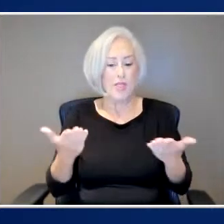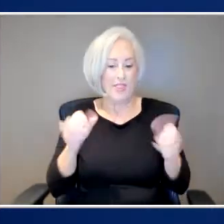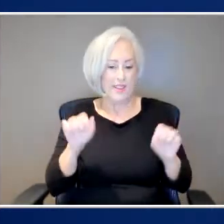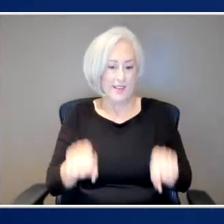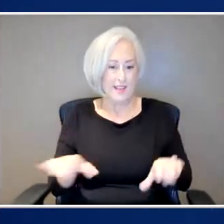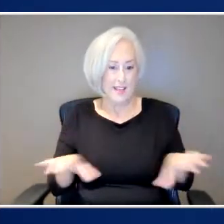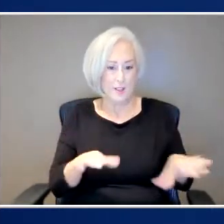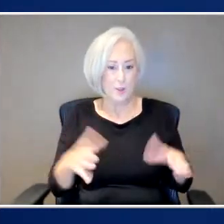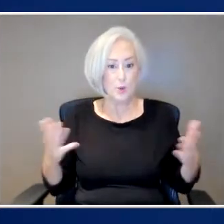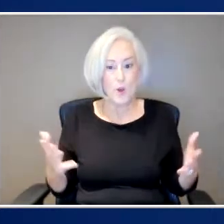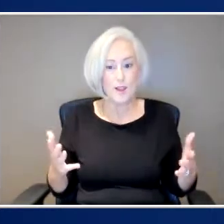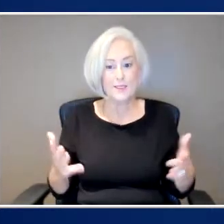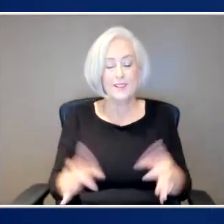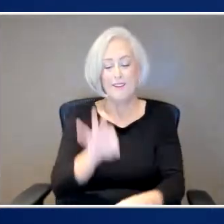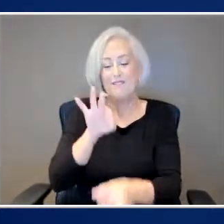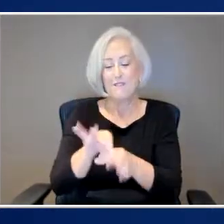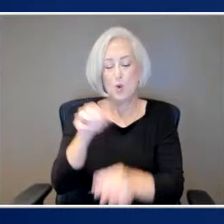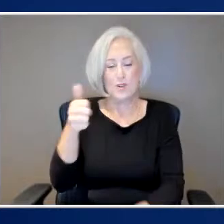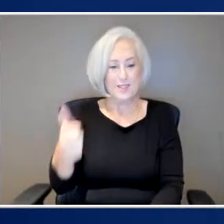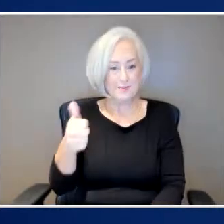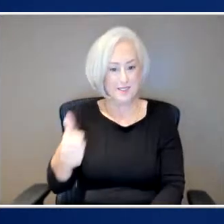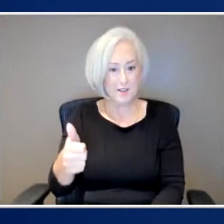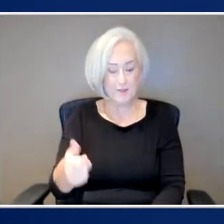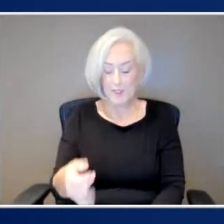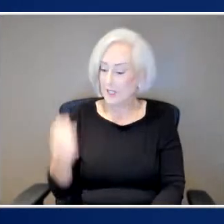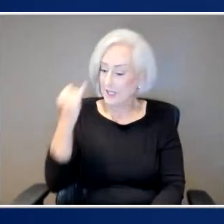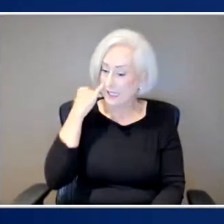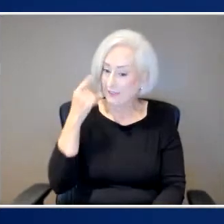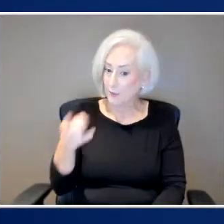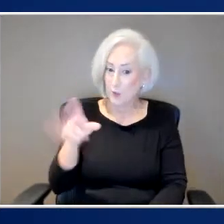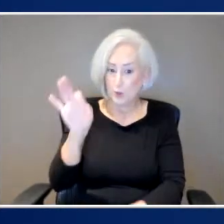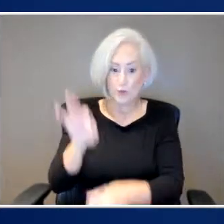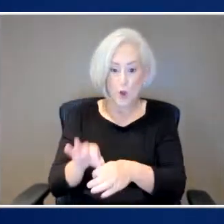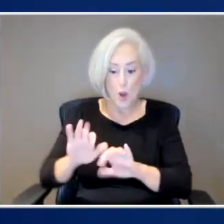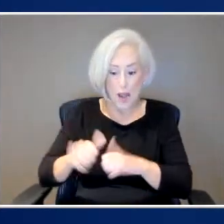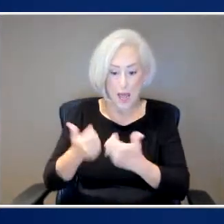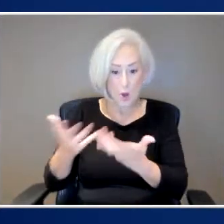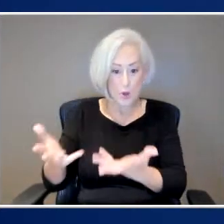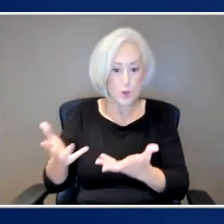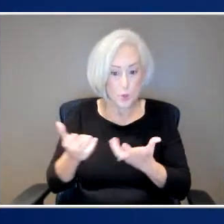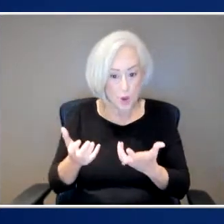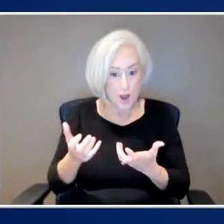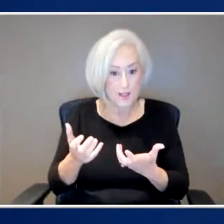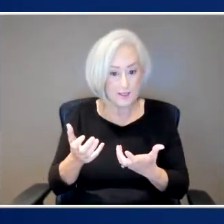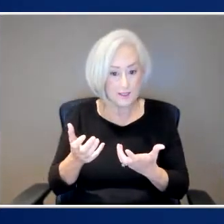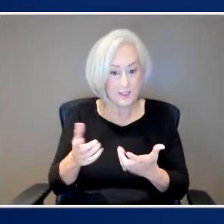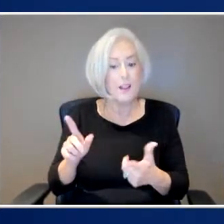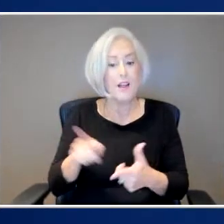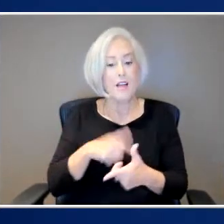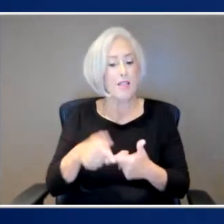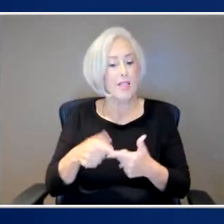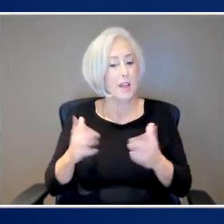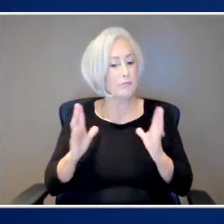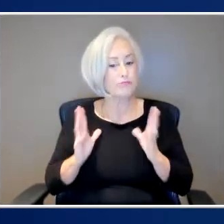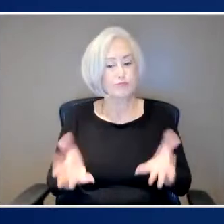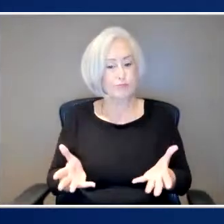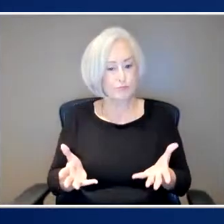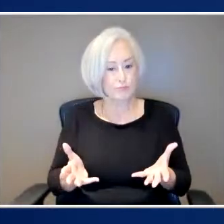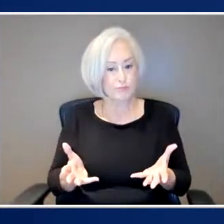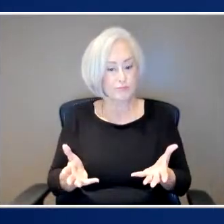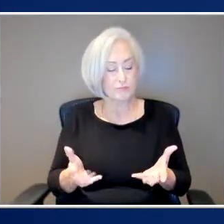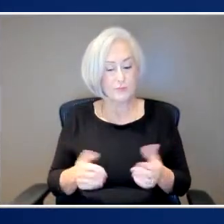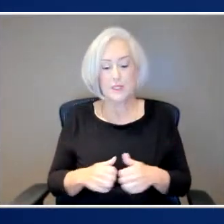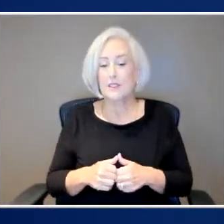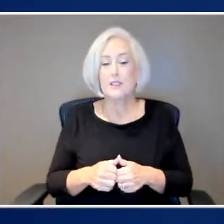vote. And as long as you're going to vote the way that you want to vote, there's this, I think the major source of the divide is